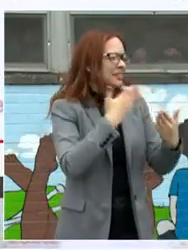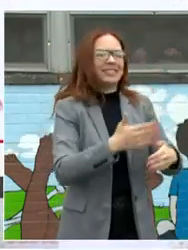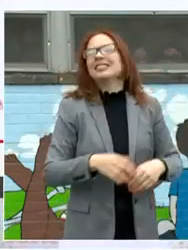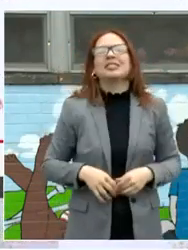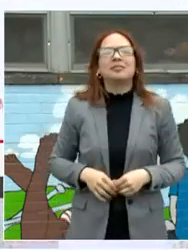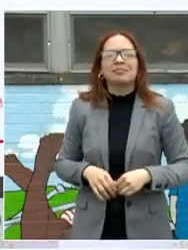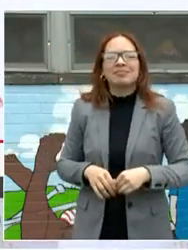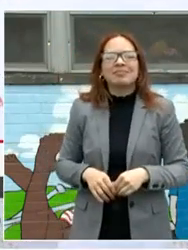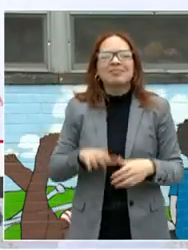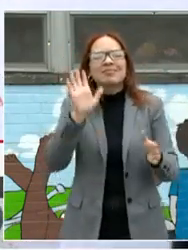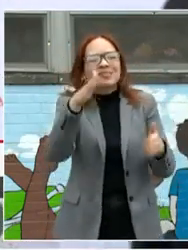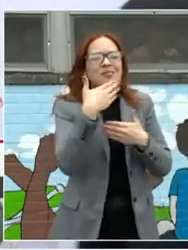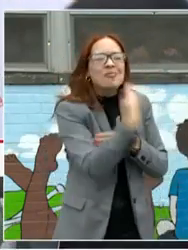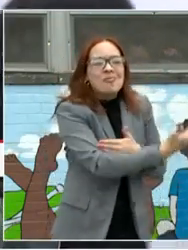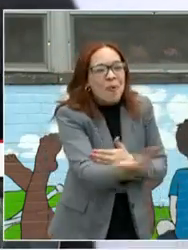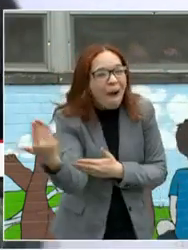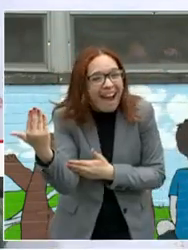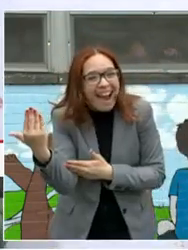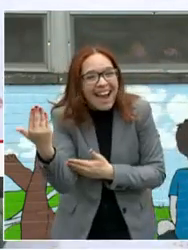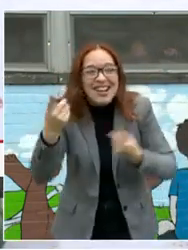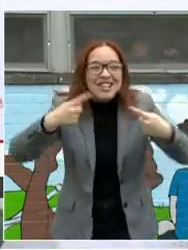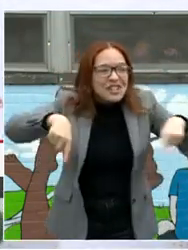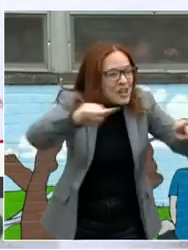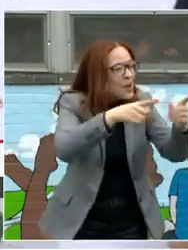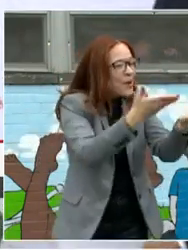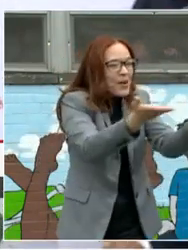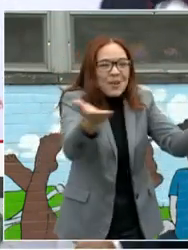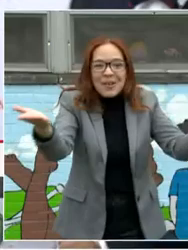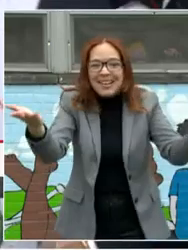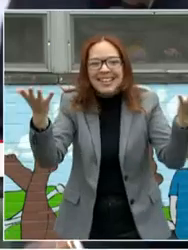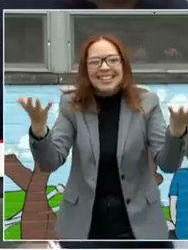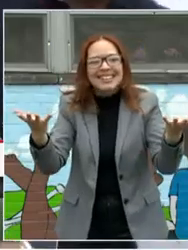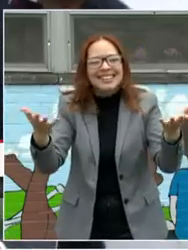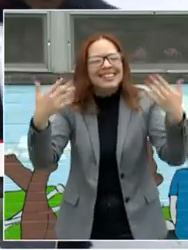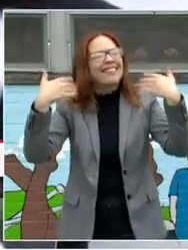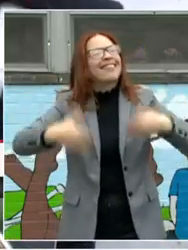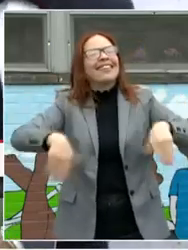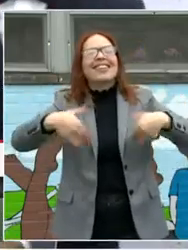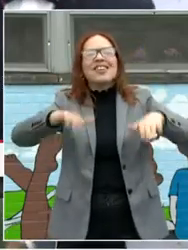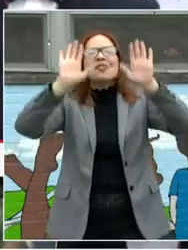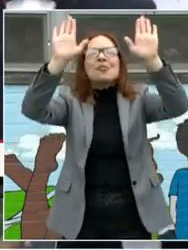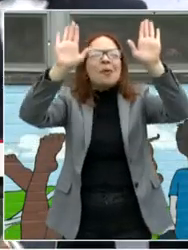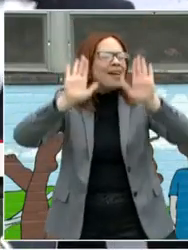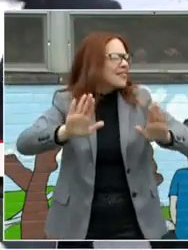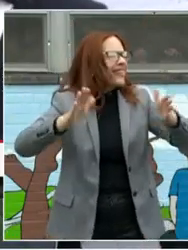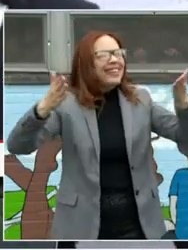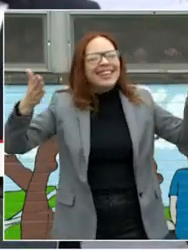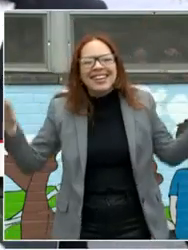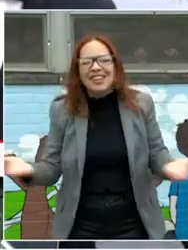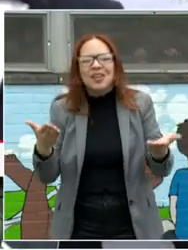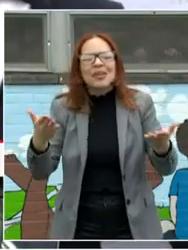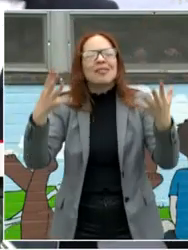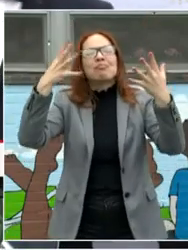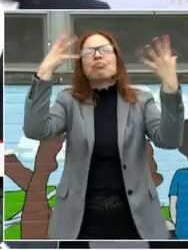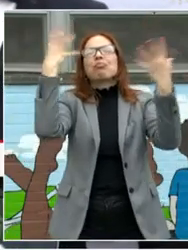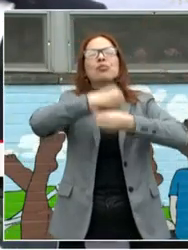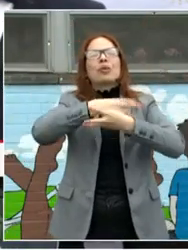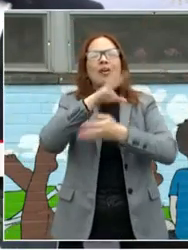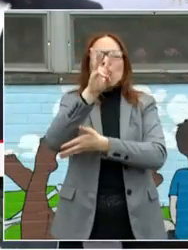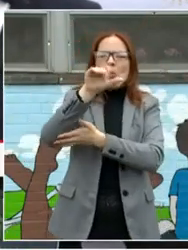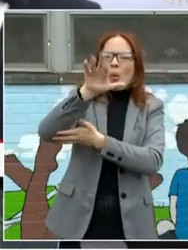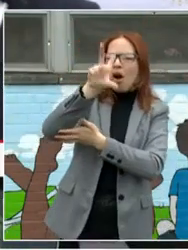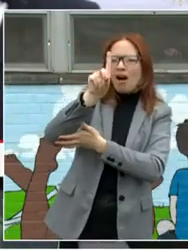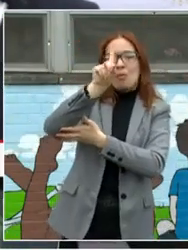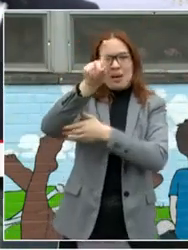Well, good morning, everybody. It is great to be here in beautiful Ward 1. And